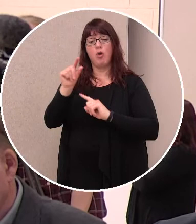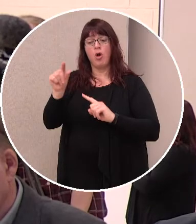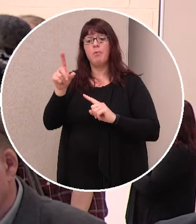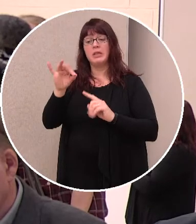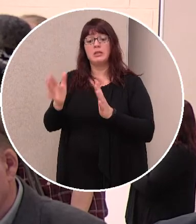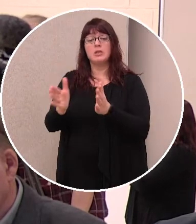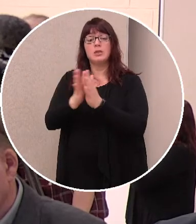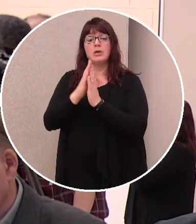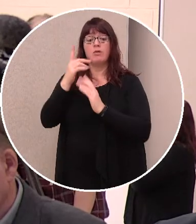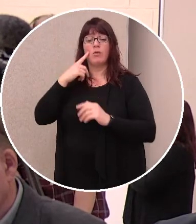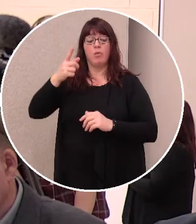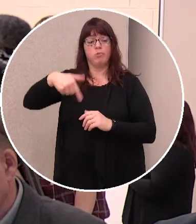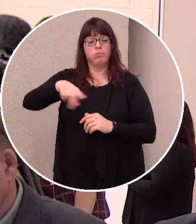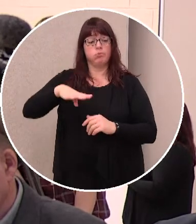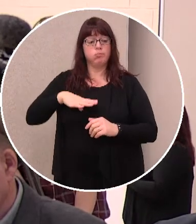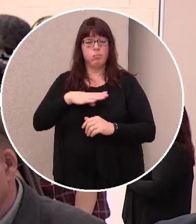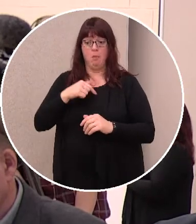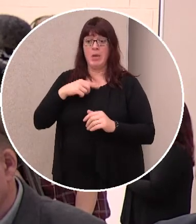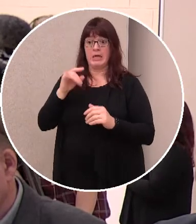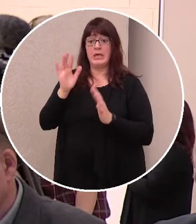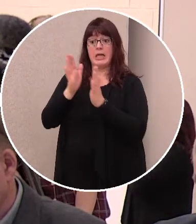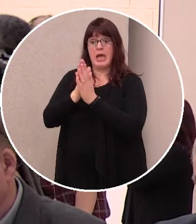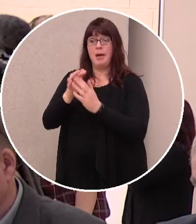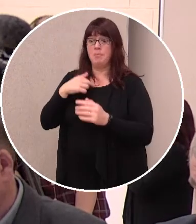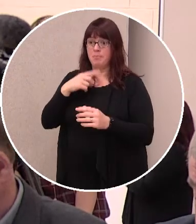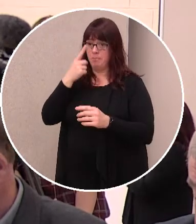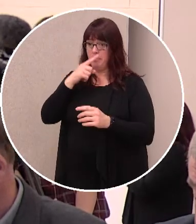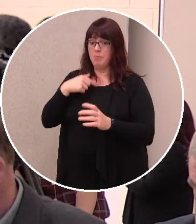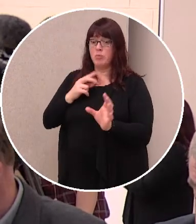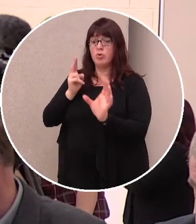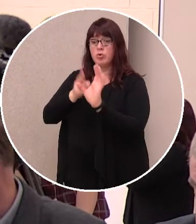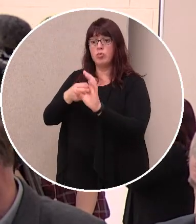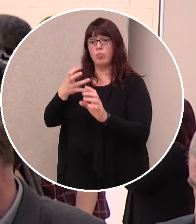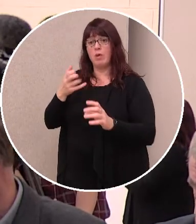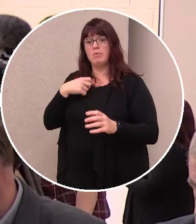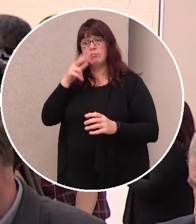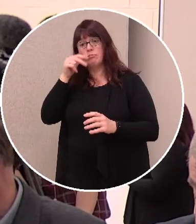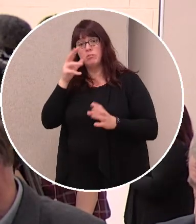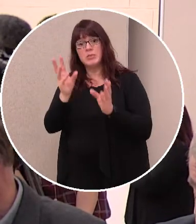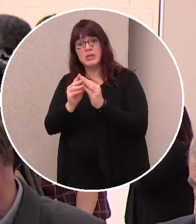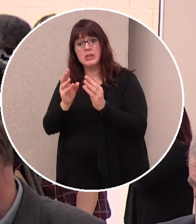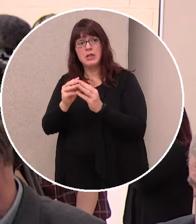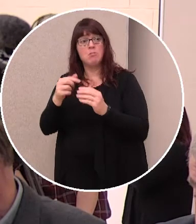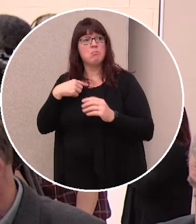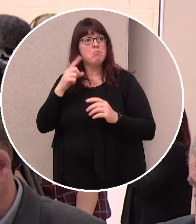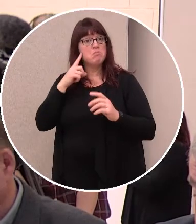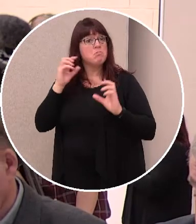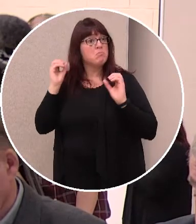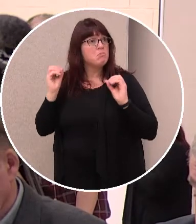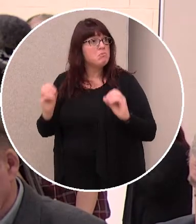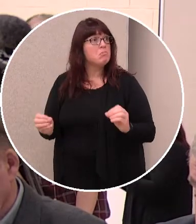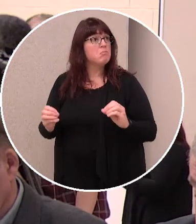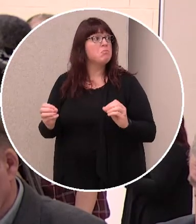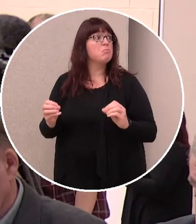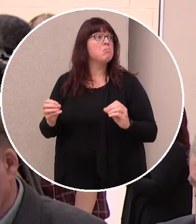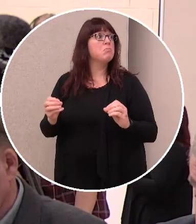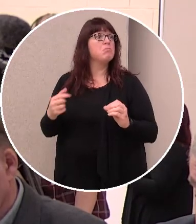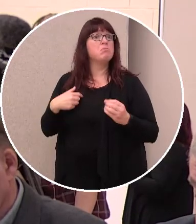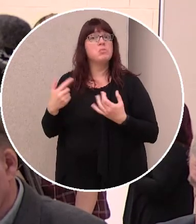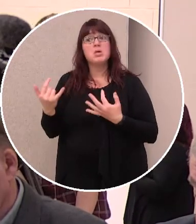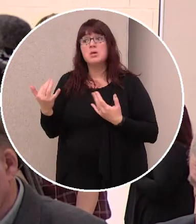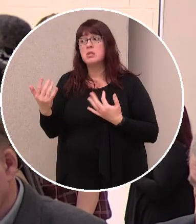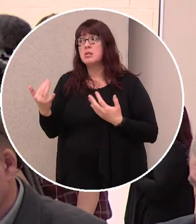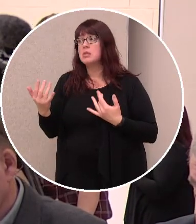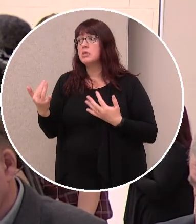request for the executive. I had asked if I could be included. I never got a response,